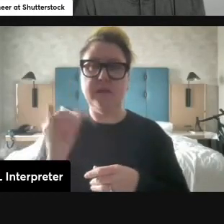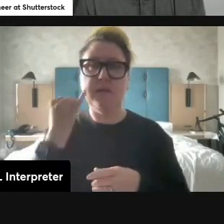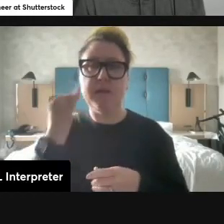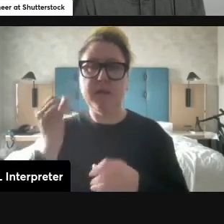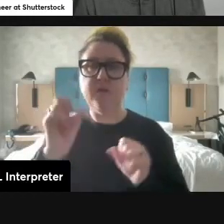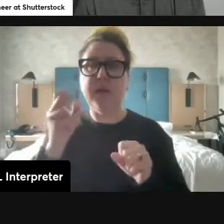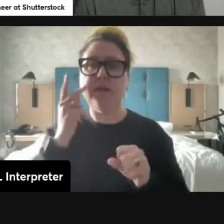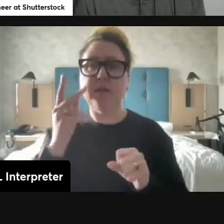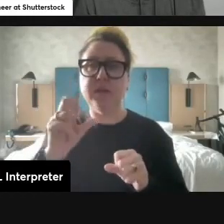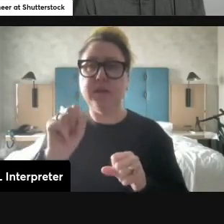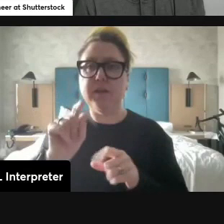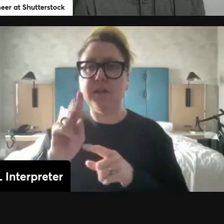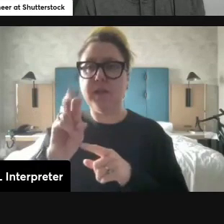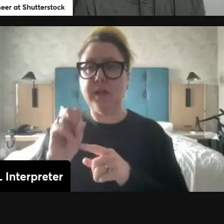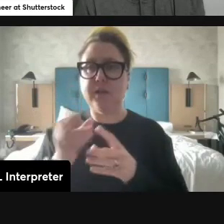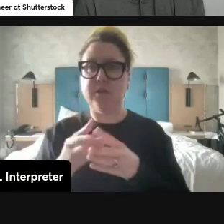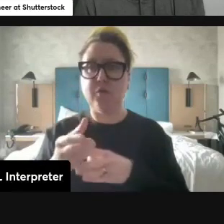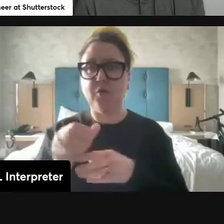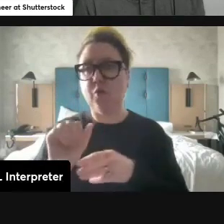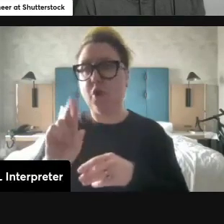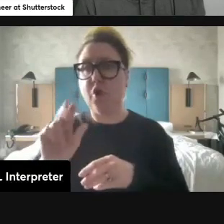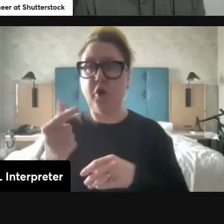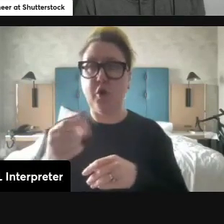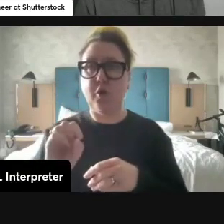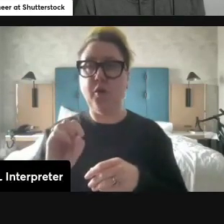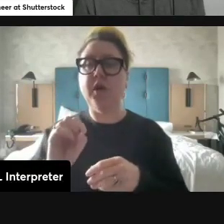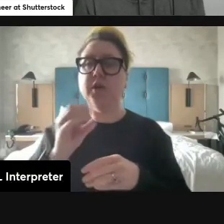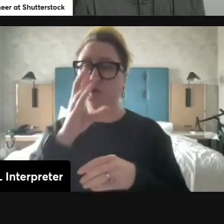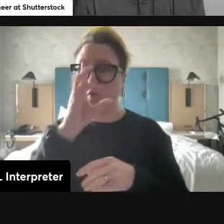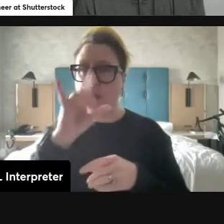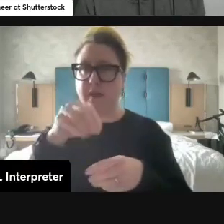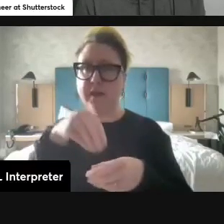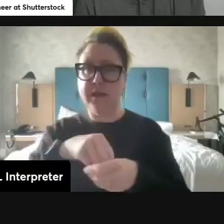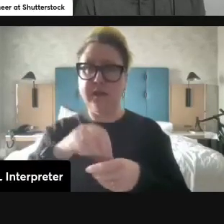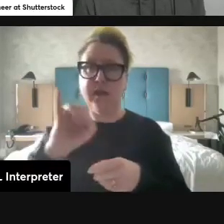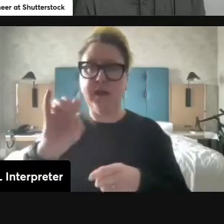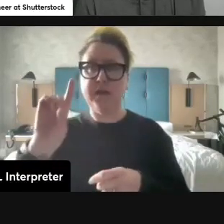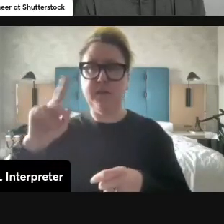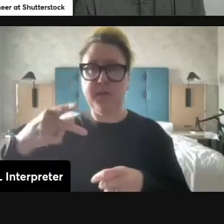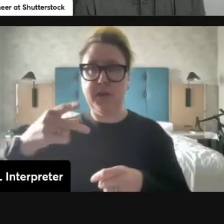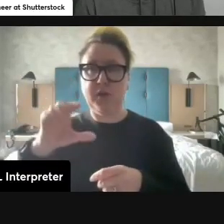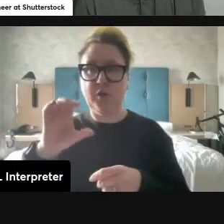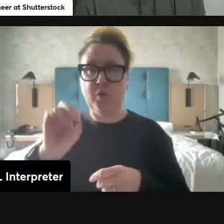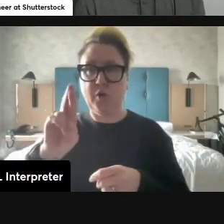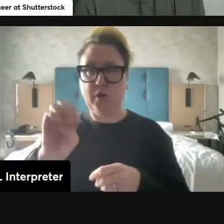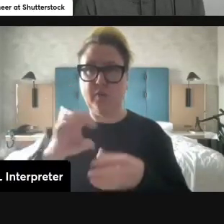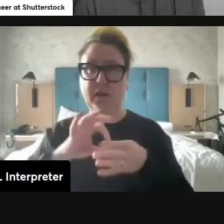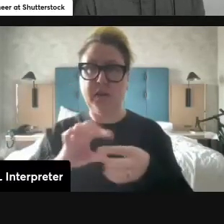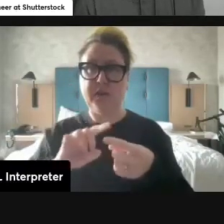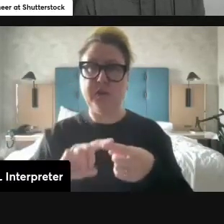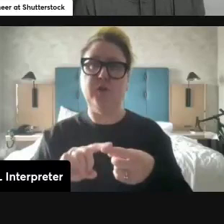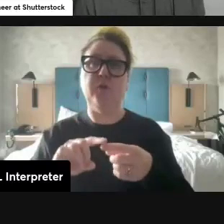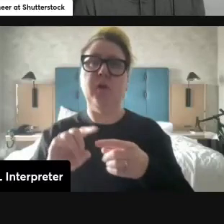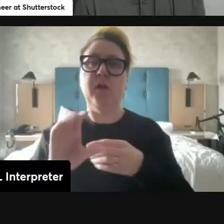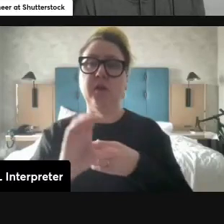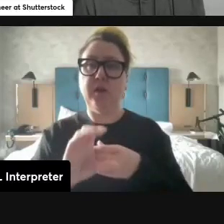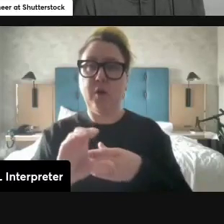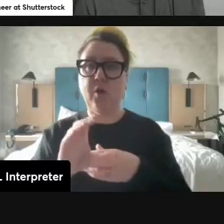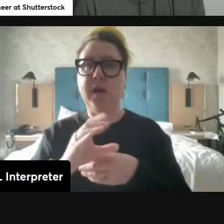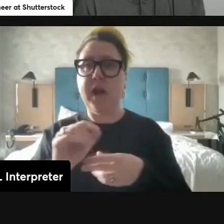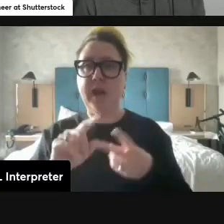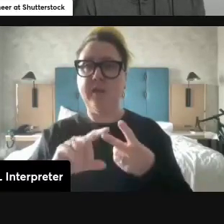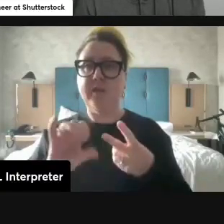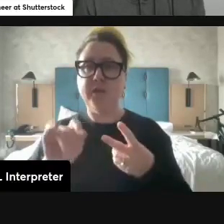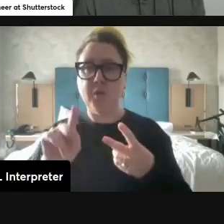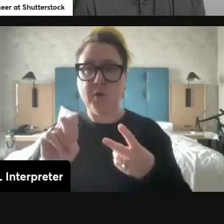of their deployments through Argo directly into the IDP, correlated with the code in the same place as the source and the documentation. And